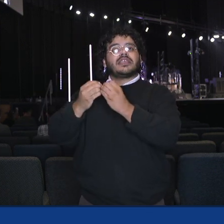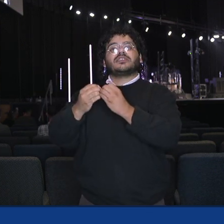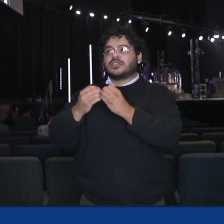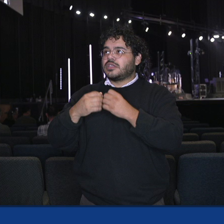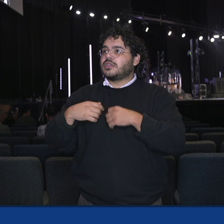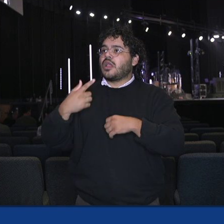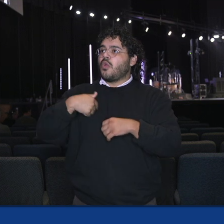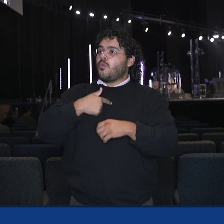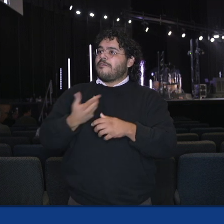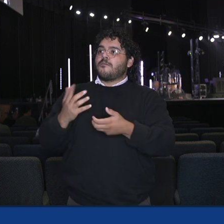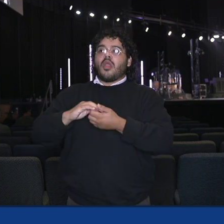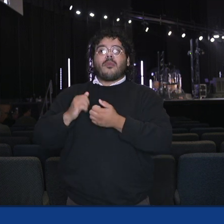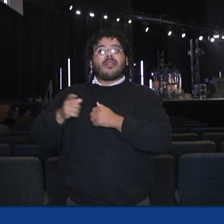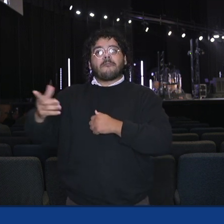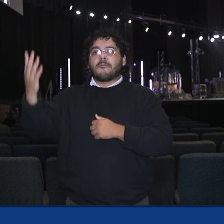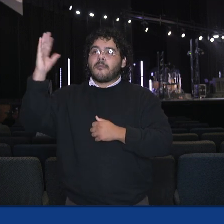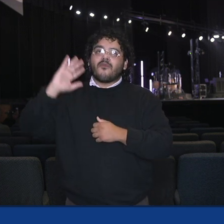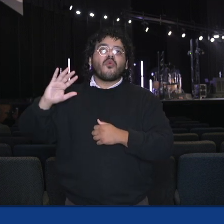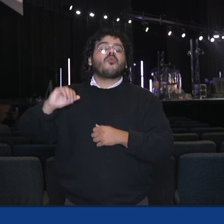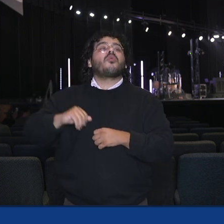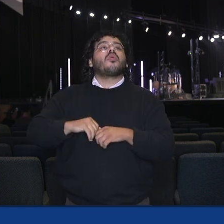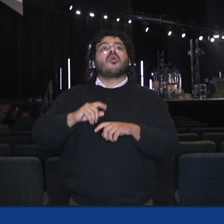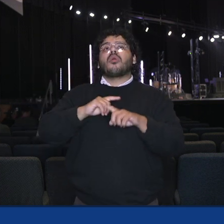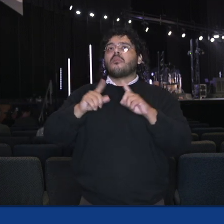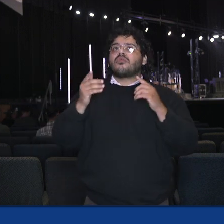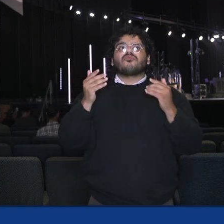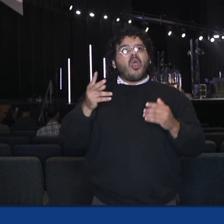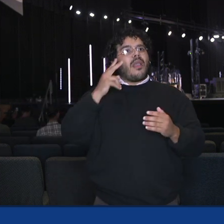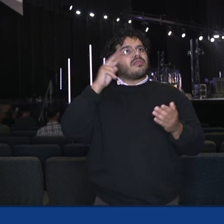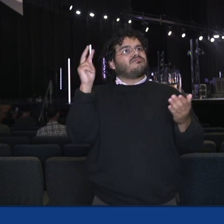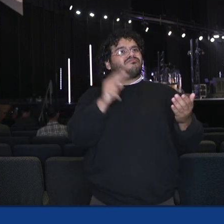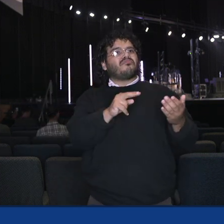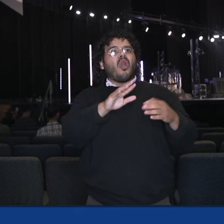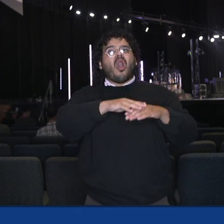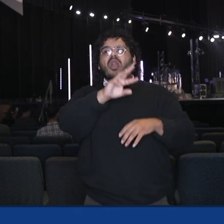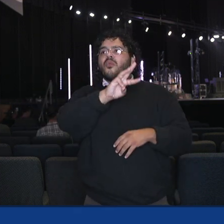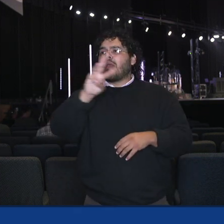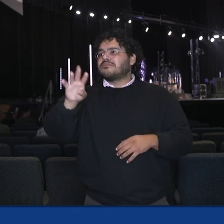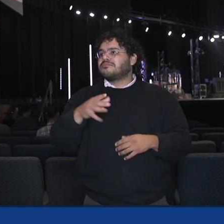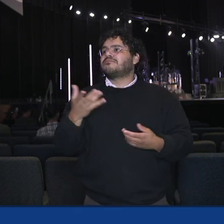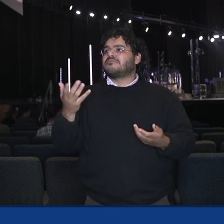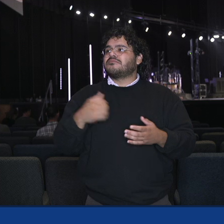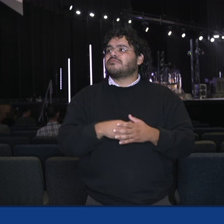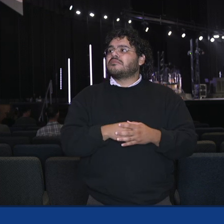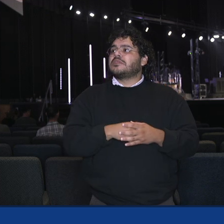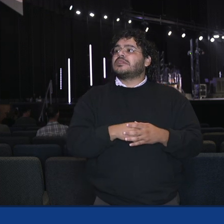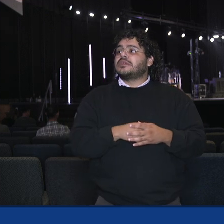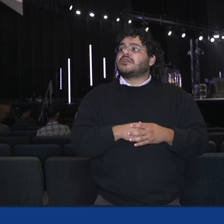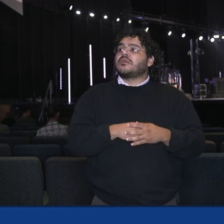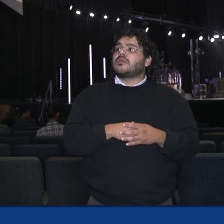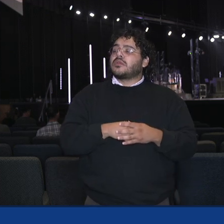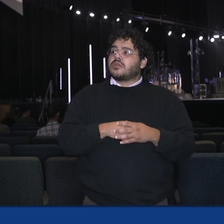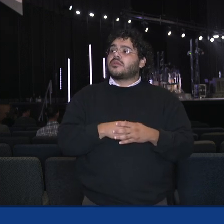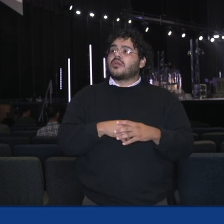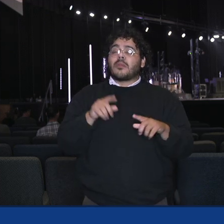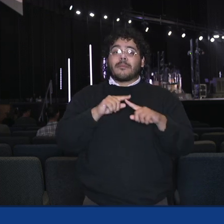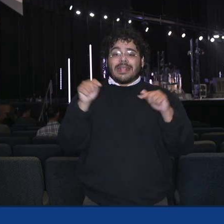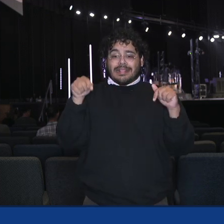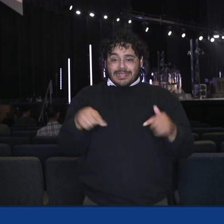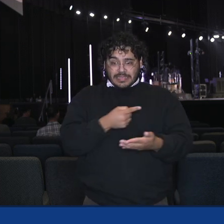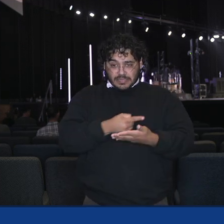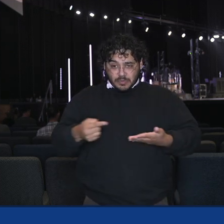encourage you to take a look for Convoy of Hope online. But again, just this week, you, out of